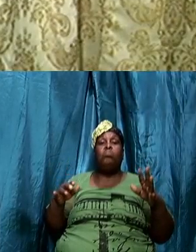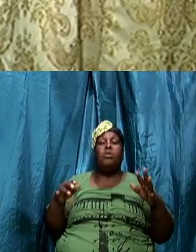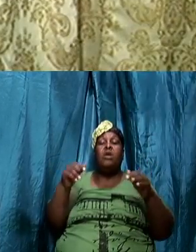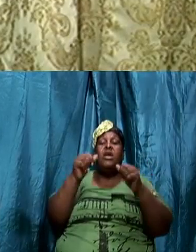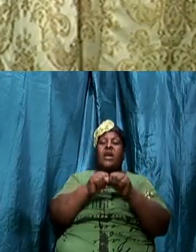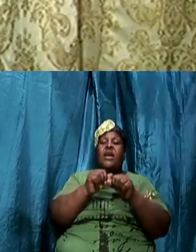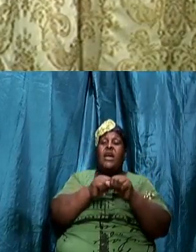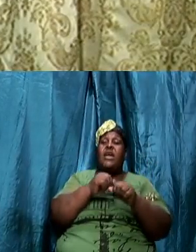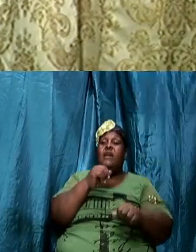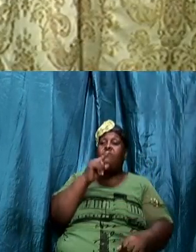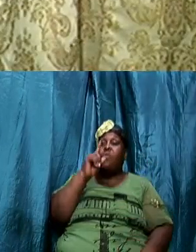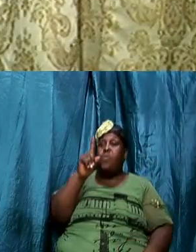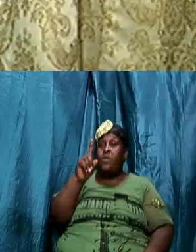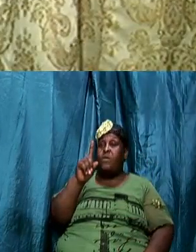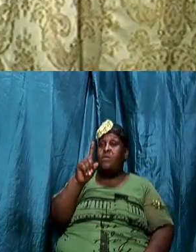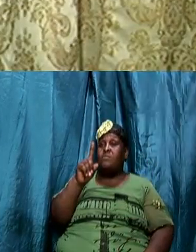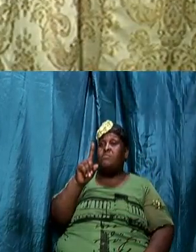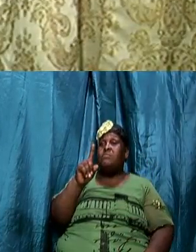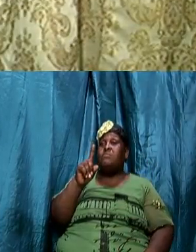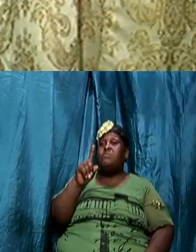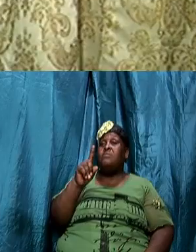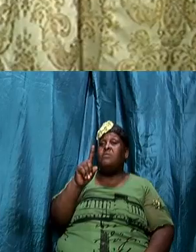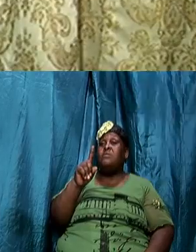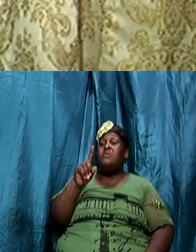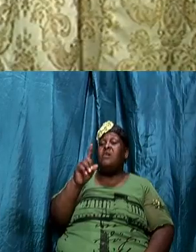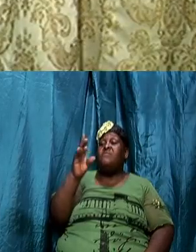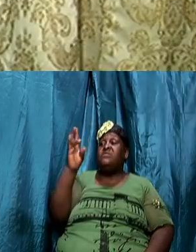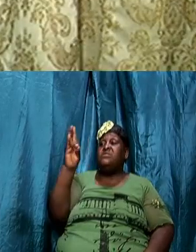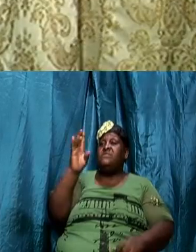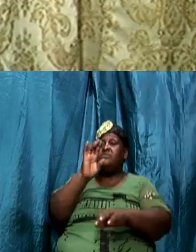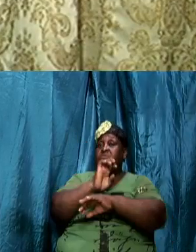Every one of the seven churches